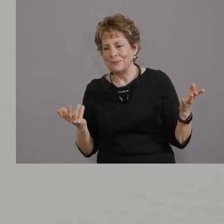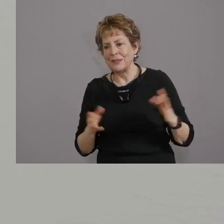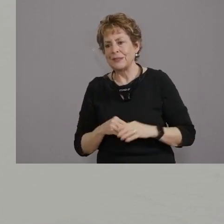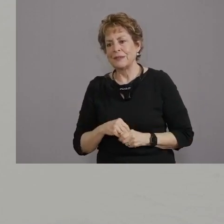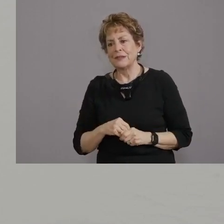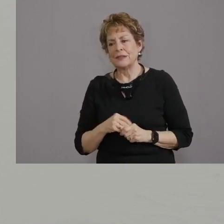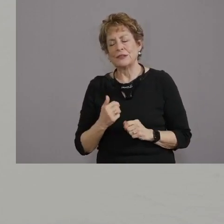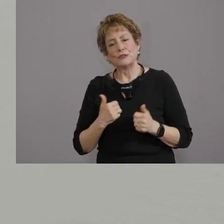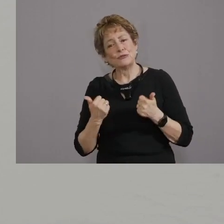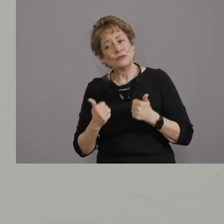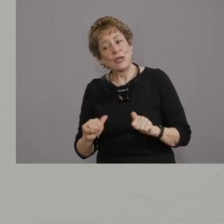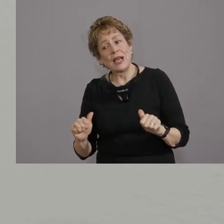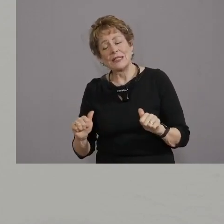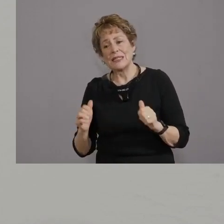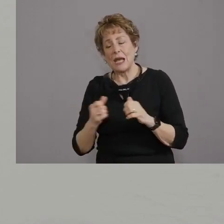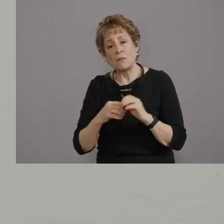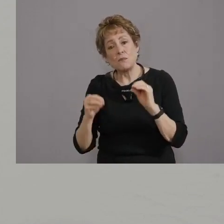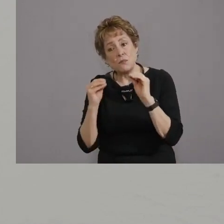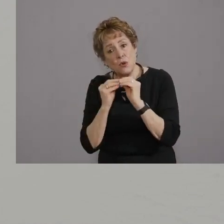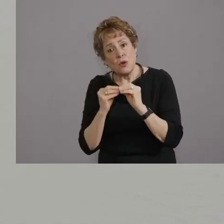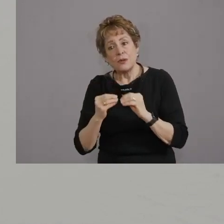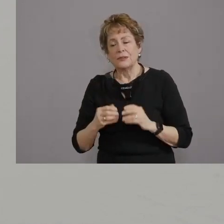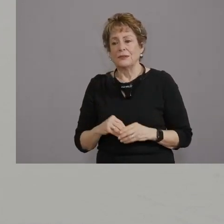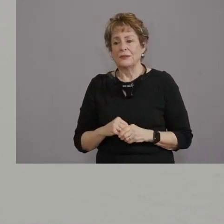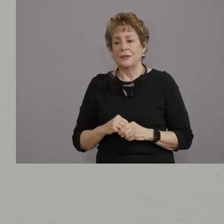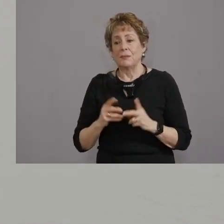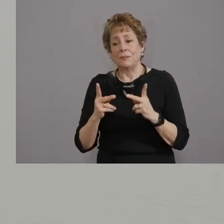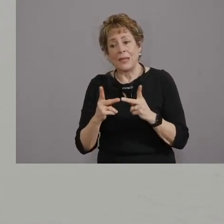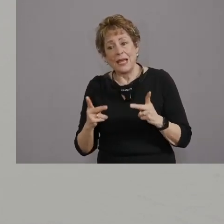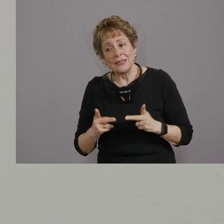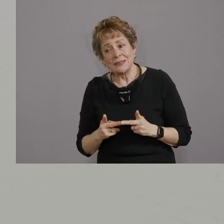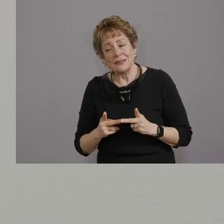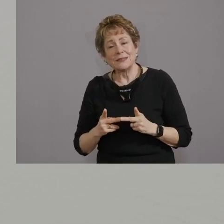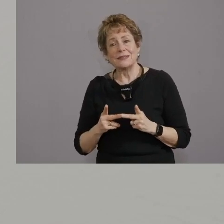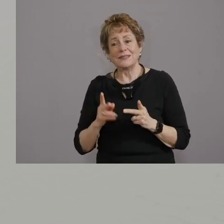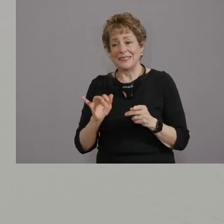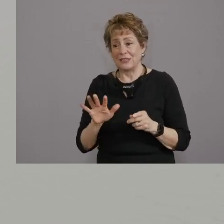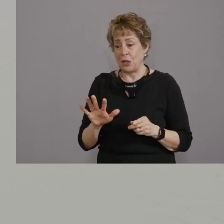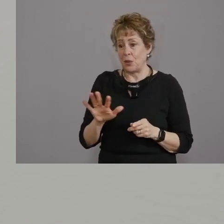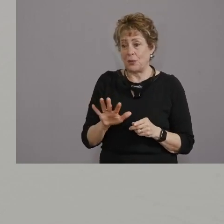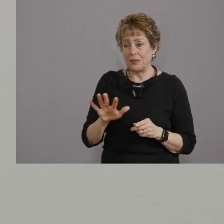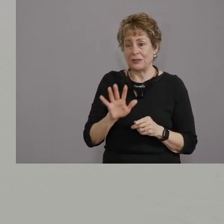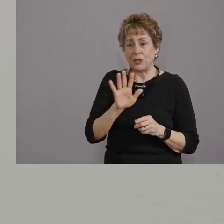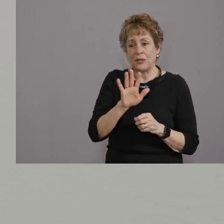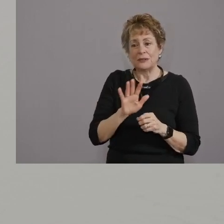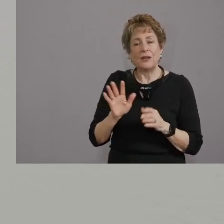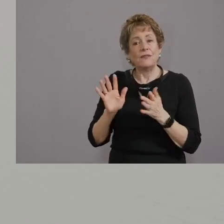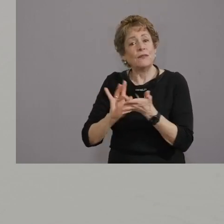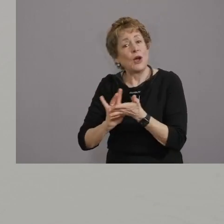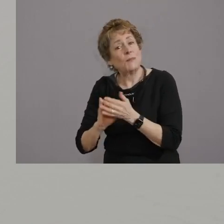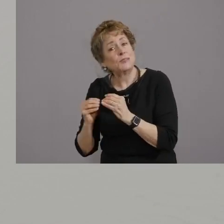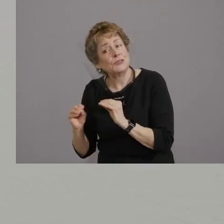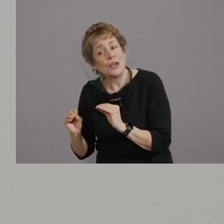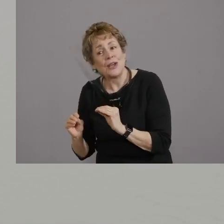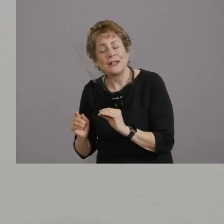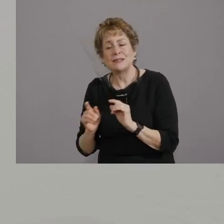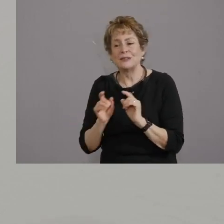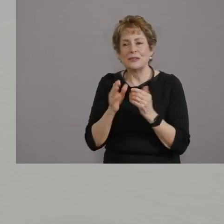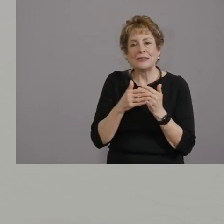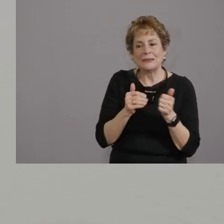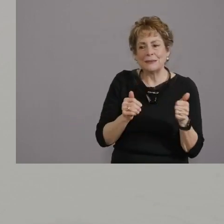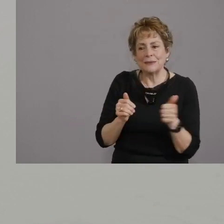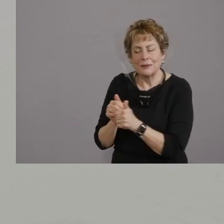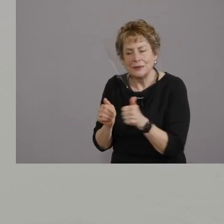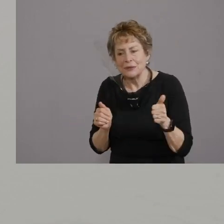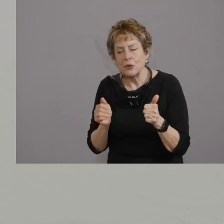that, people can go to their local pharmacy, they can go to their local community health center. Eventually, they'll be able to go to their healthcare providers